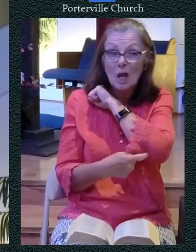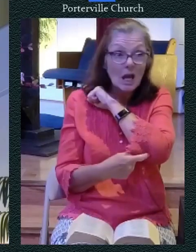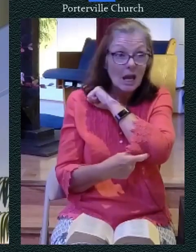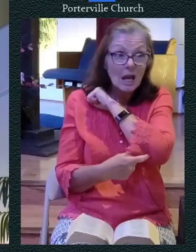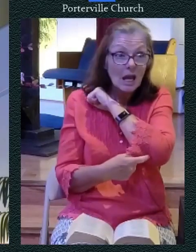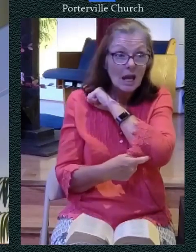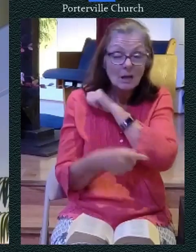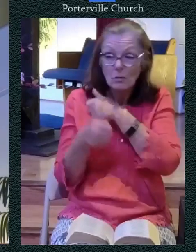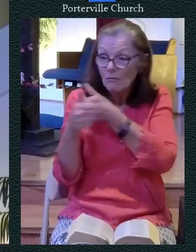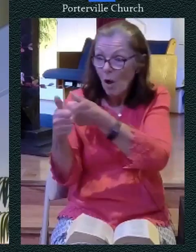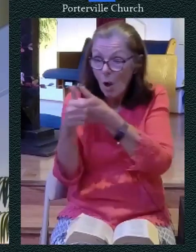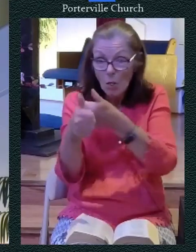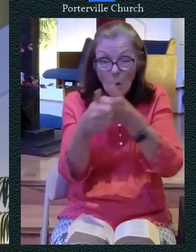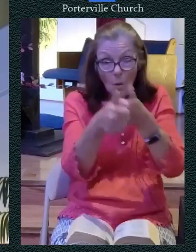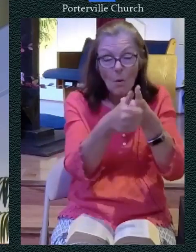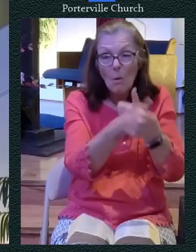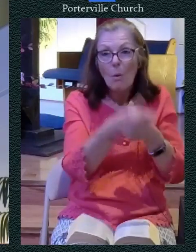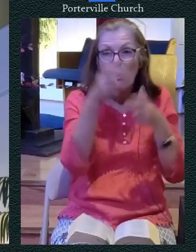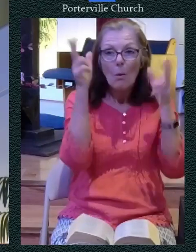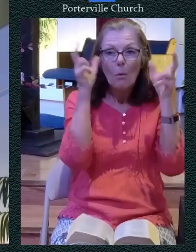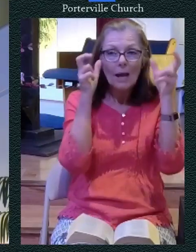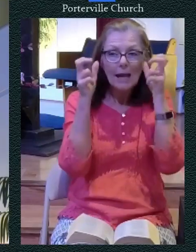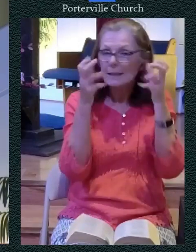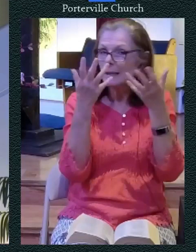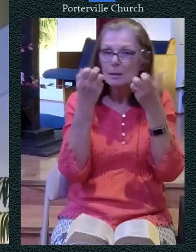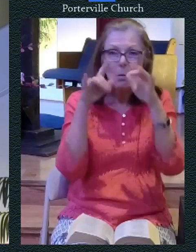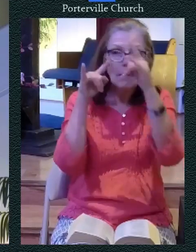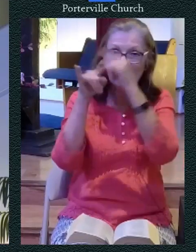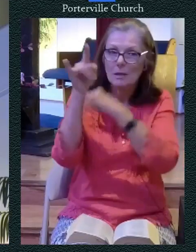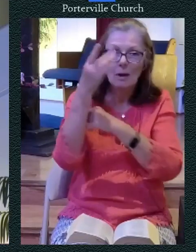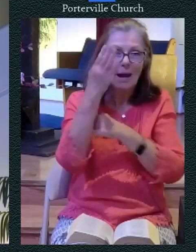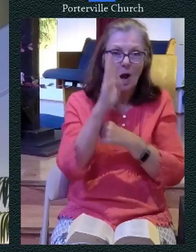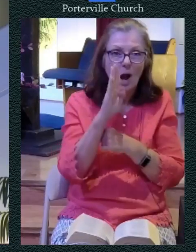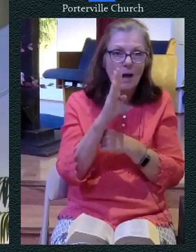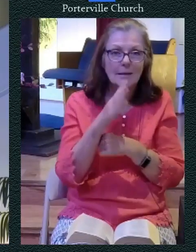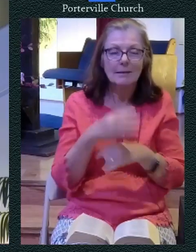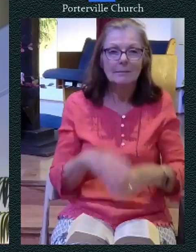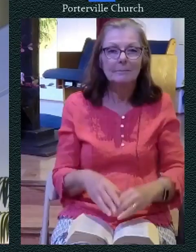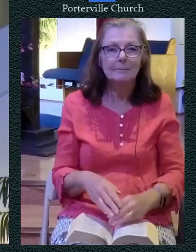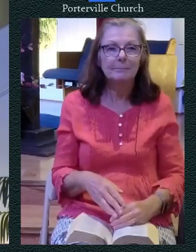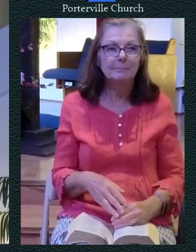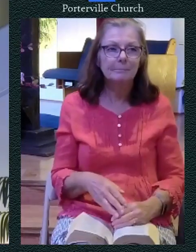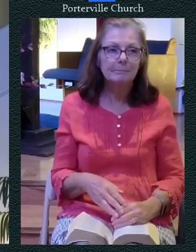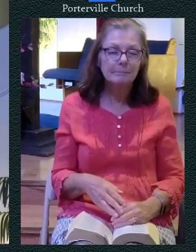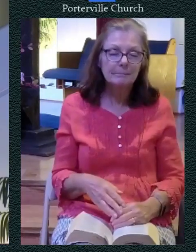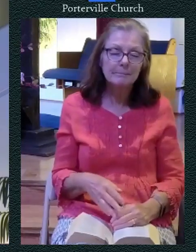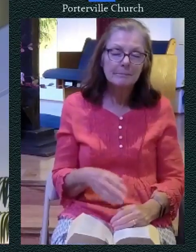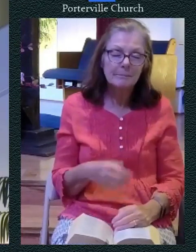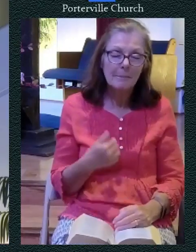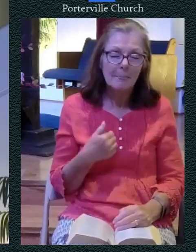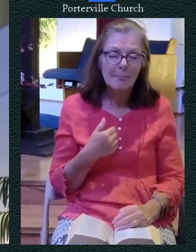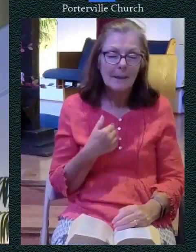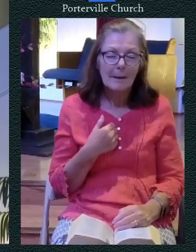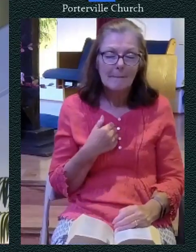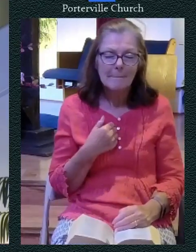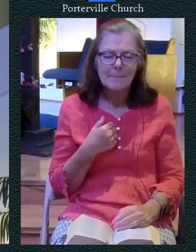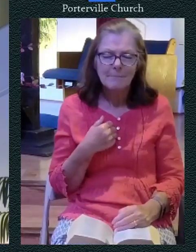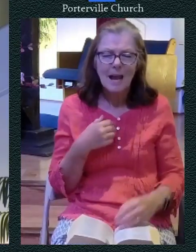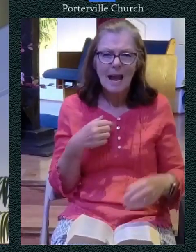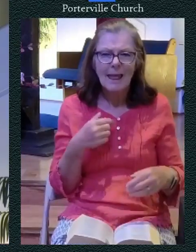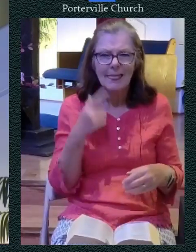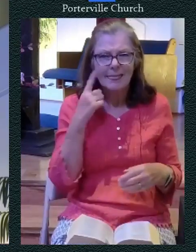God. I find very helpful, and I'll just take us there real quickly. I find very